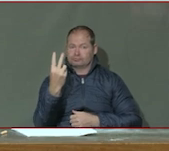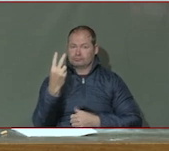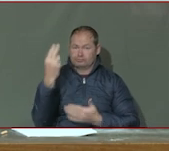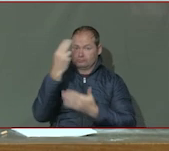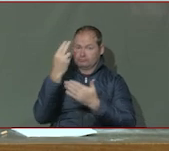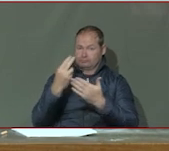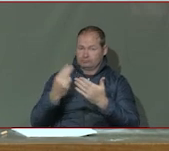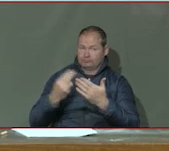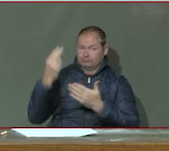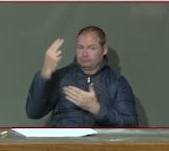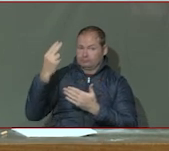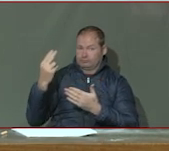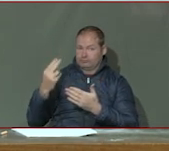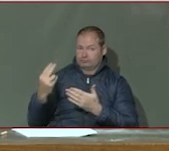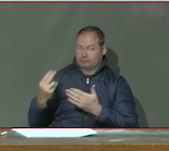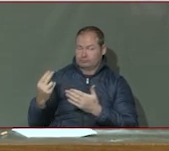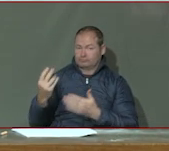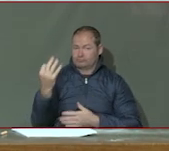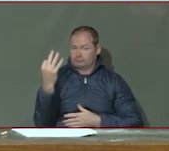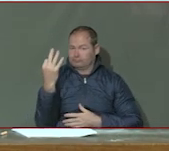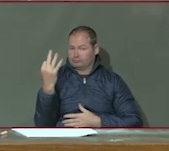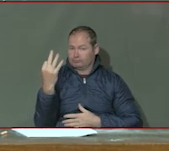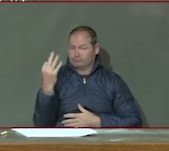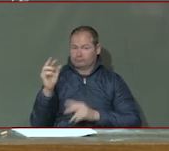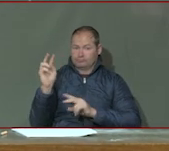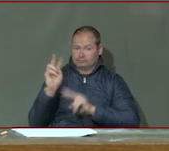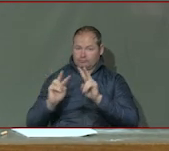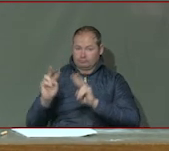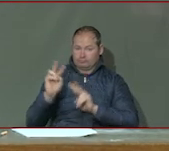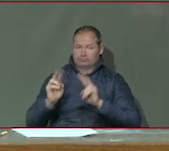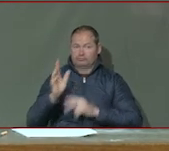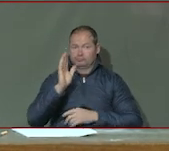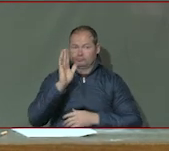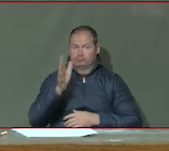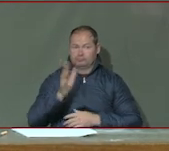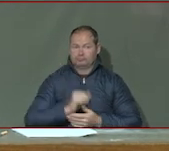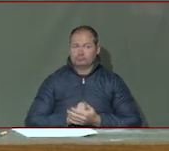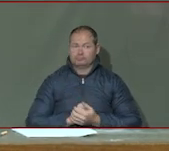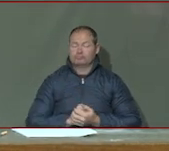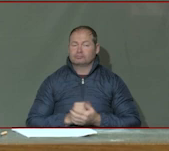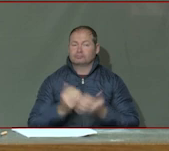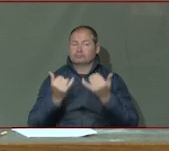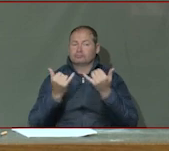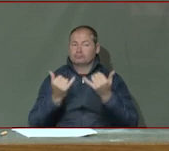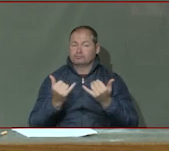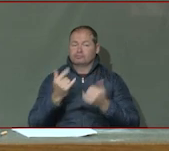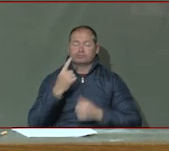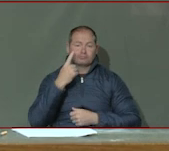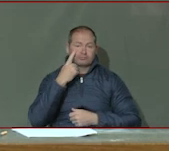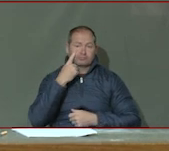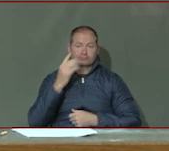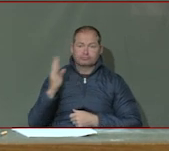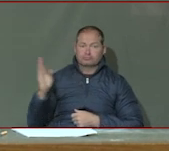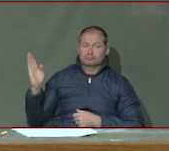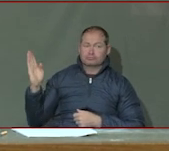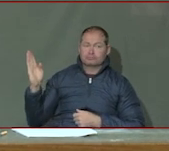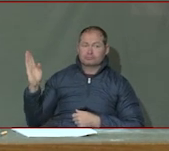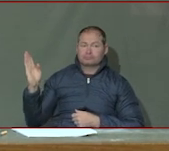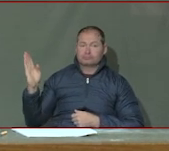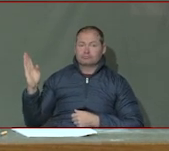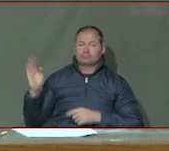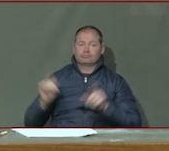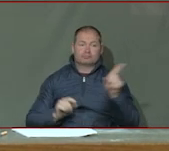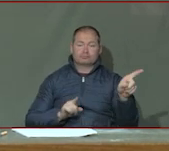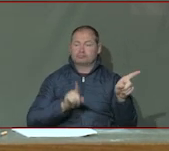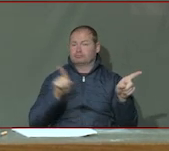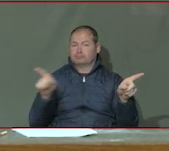kite as well. Now people, the characteristics of a parallelogram is that the opposite sides are parallel.